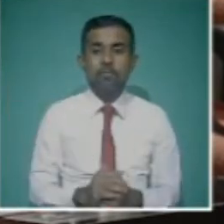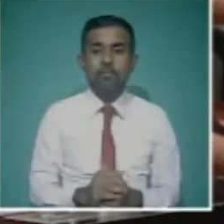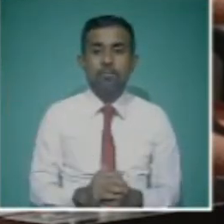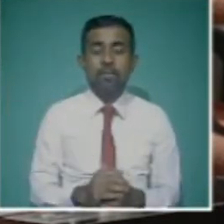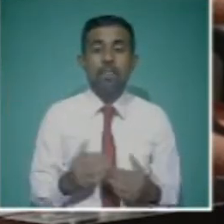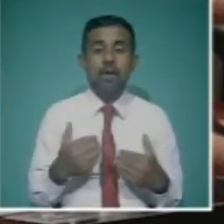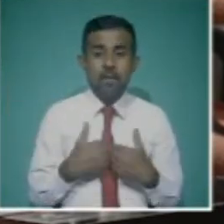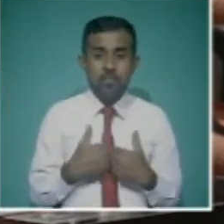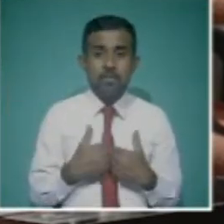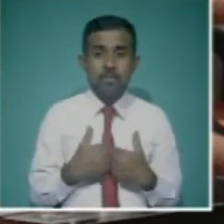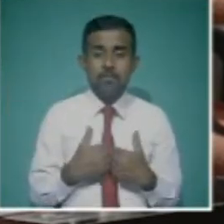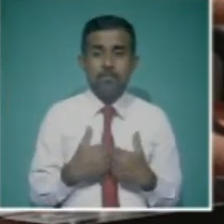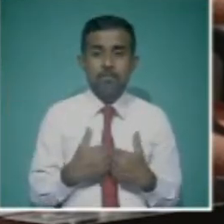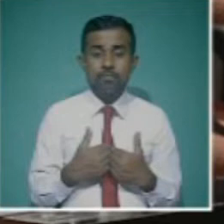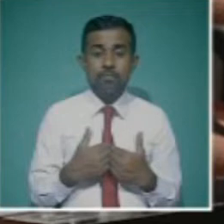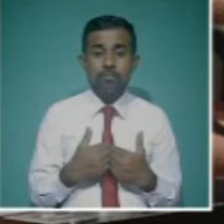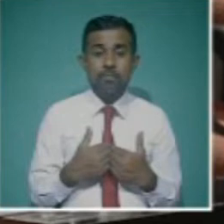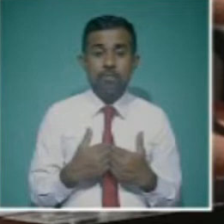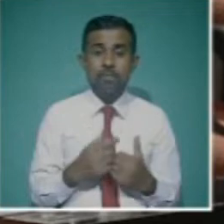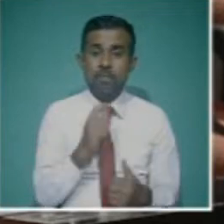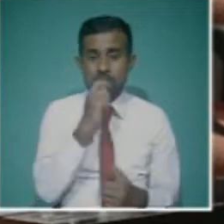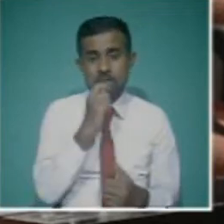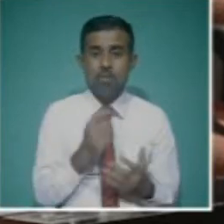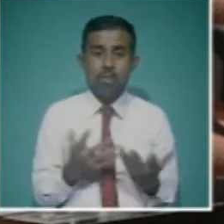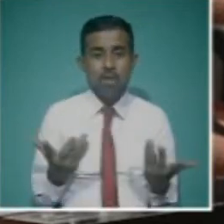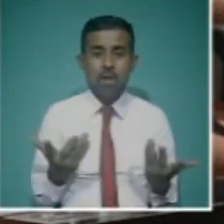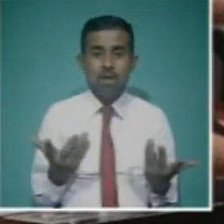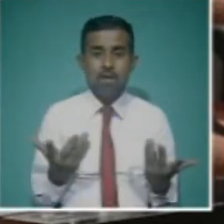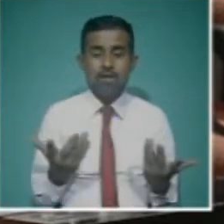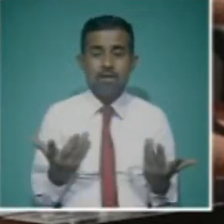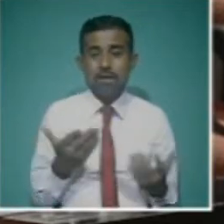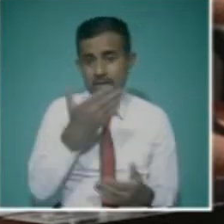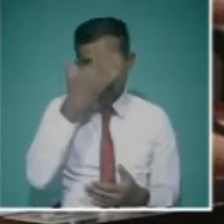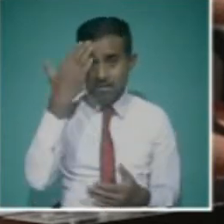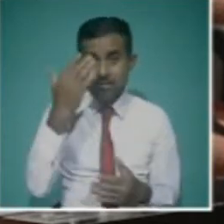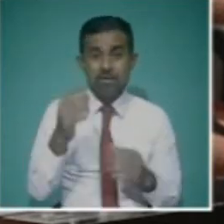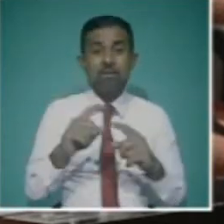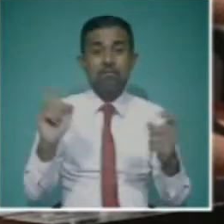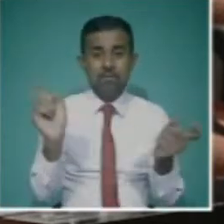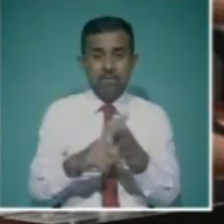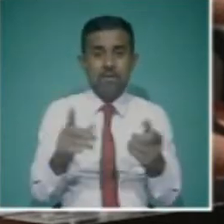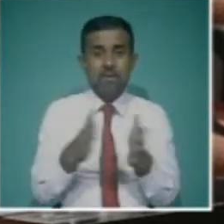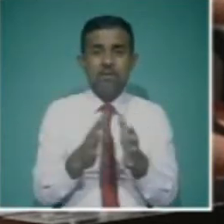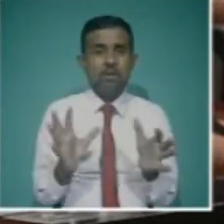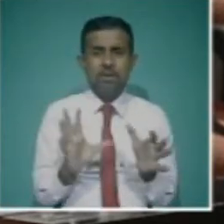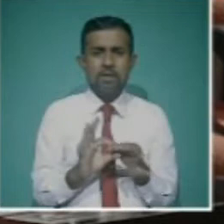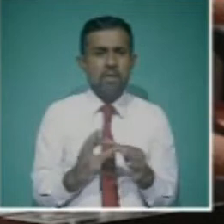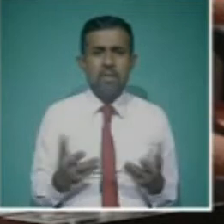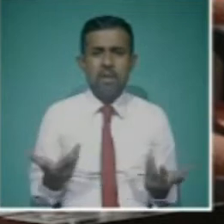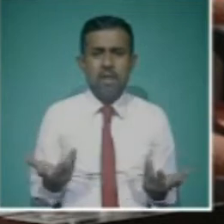do. This has nothing to do with the Tamil armed struggle. This has nothing to do with